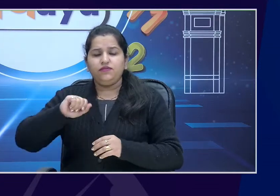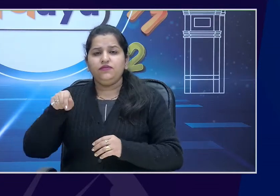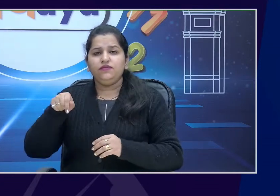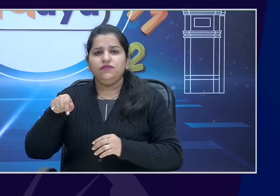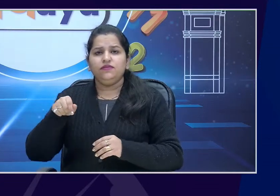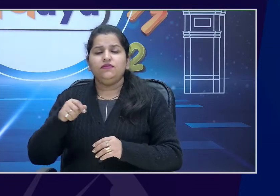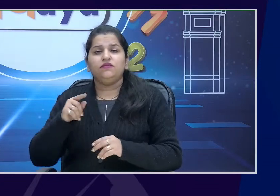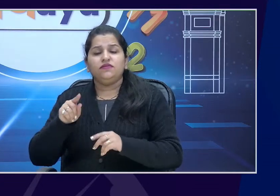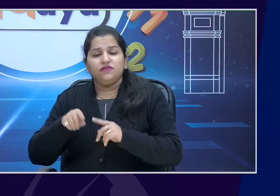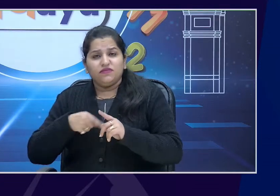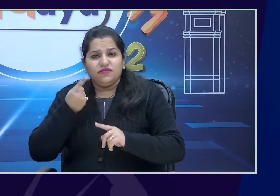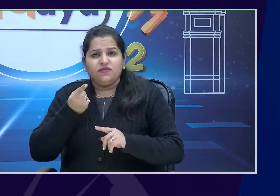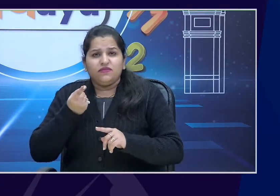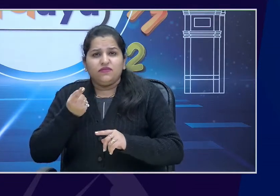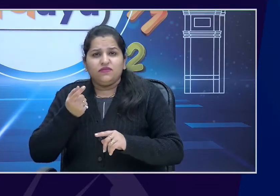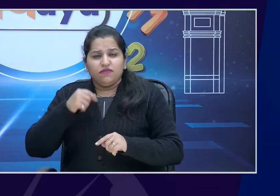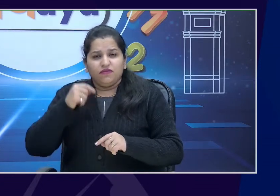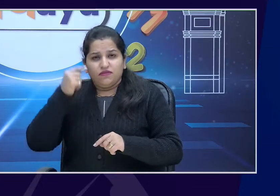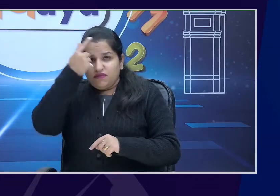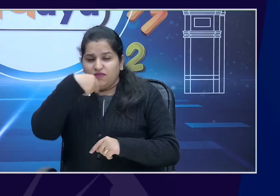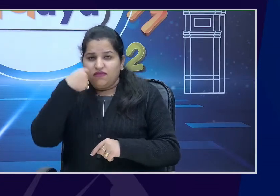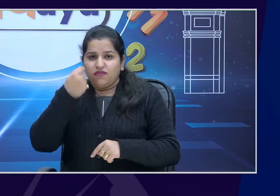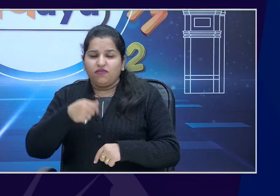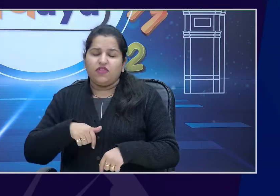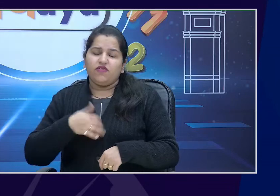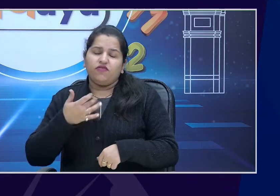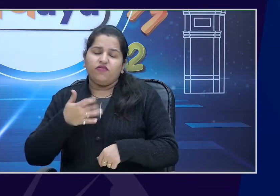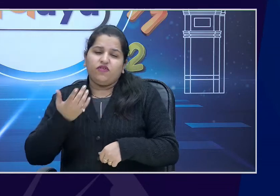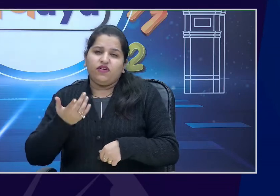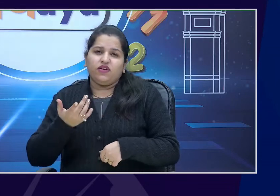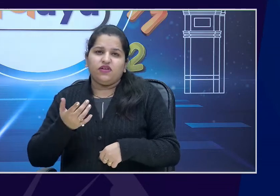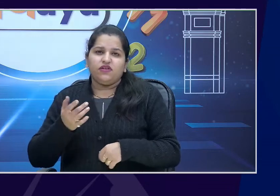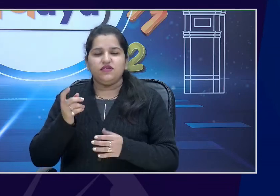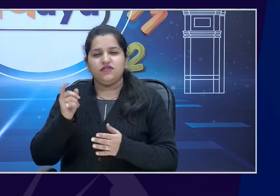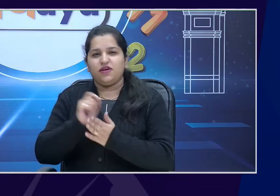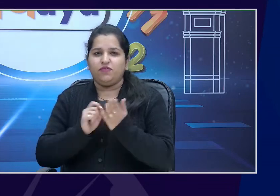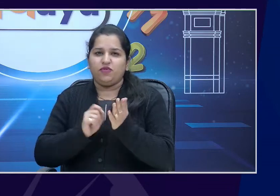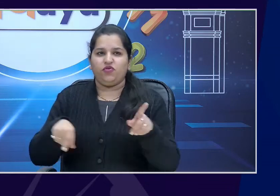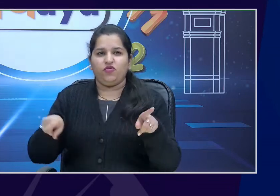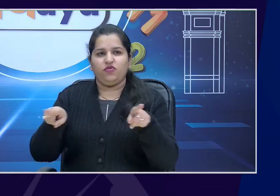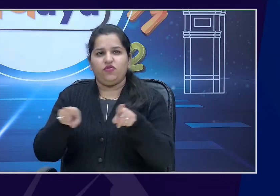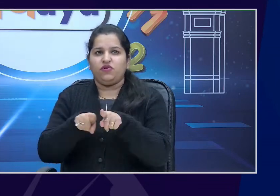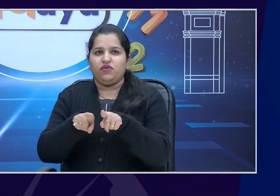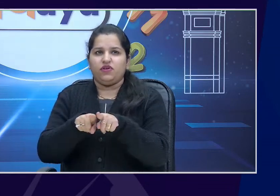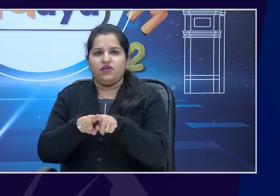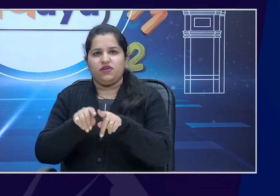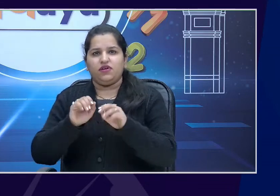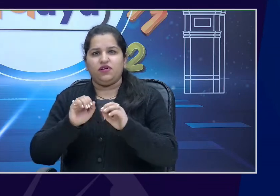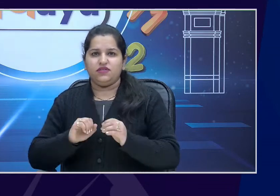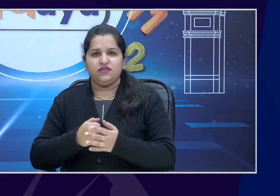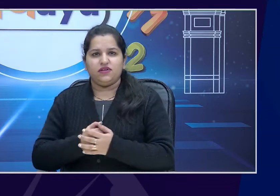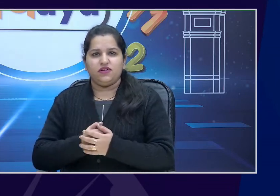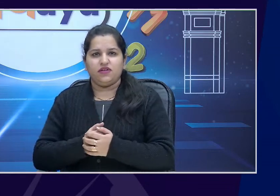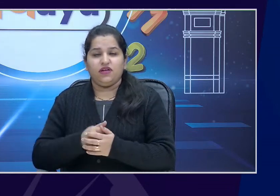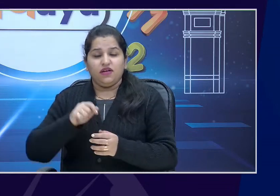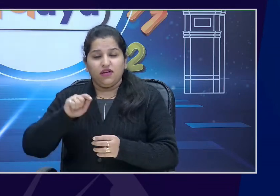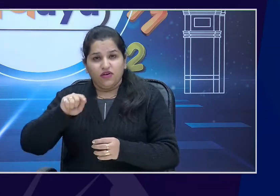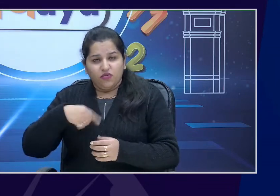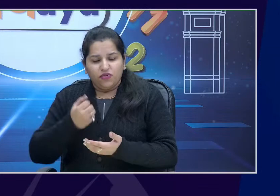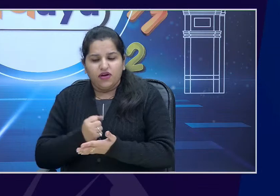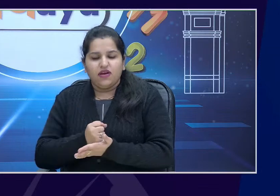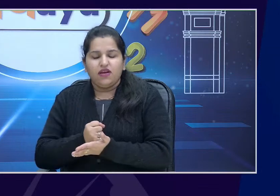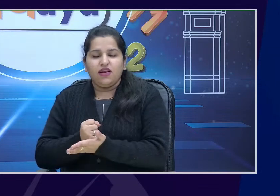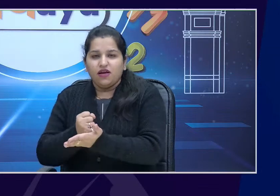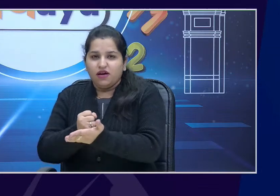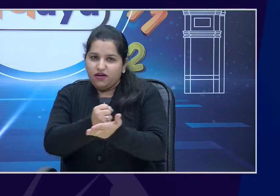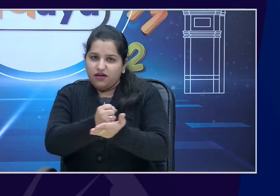feelings. Whatever comes to your feelings, you can feel. For children with autism also, they will need a help to write